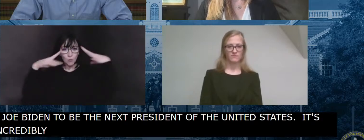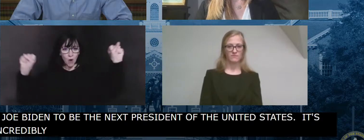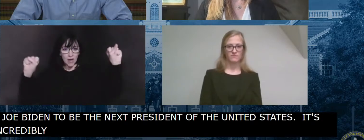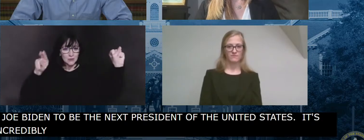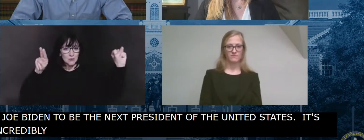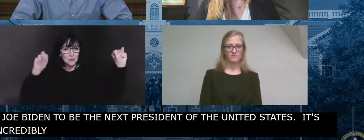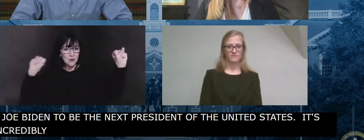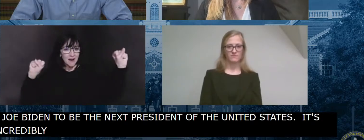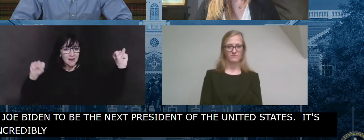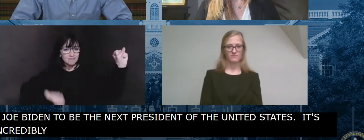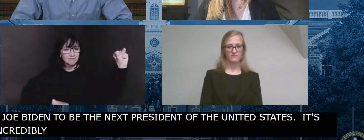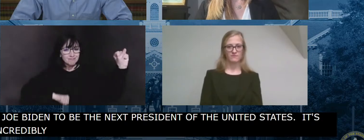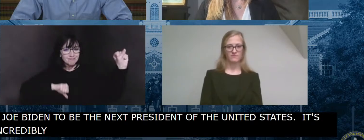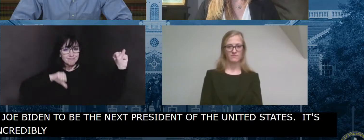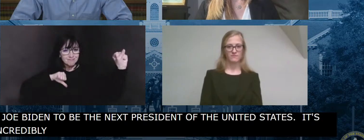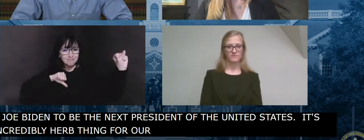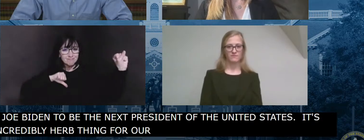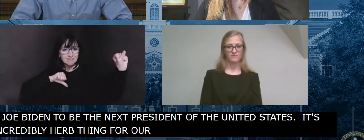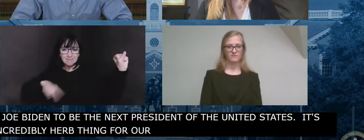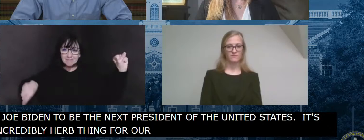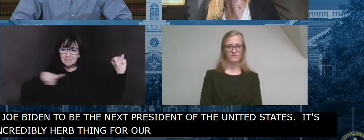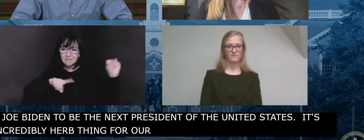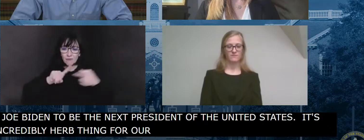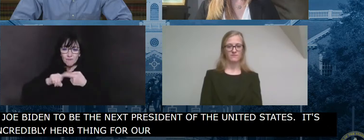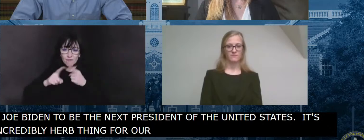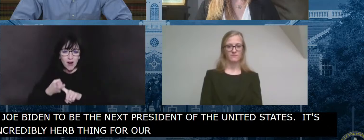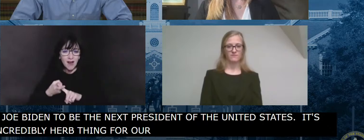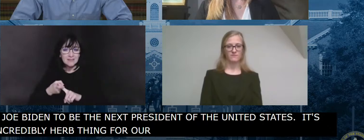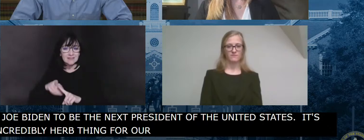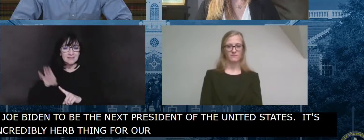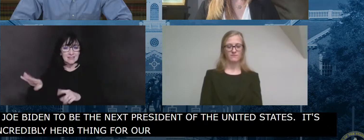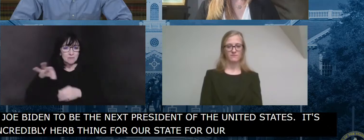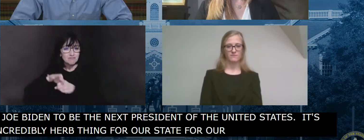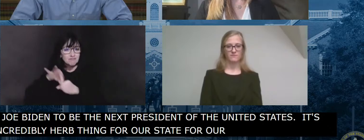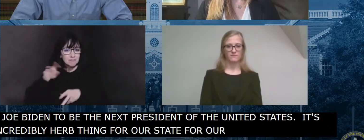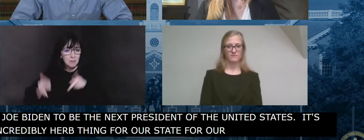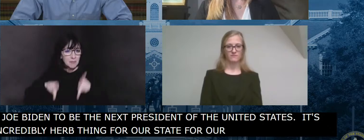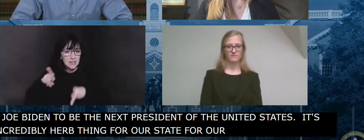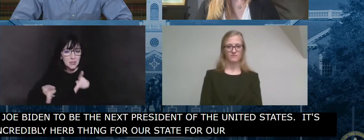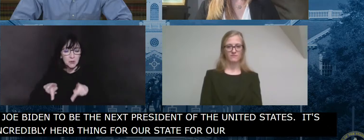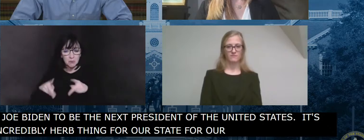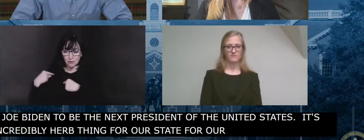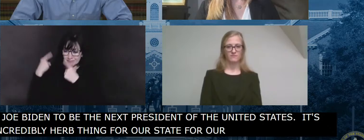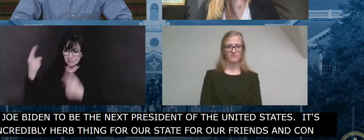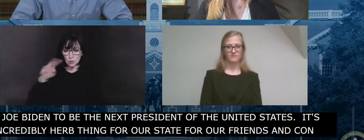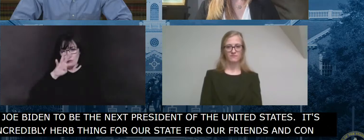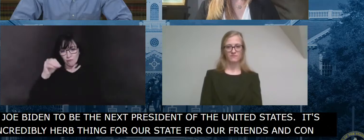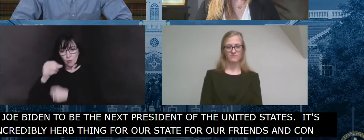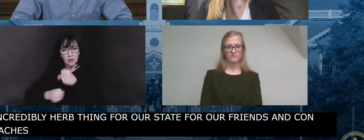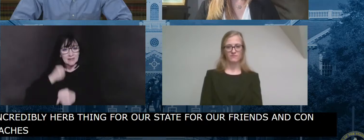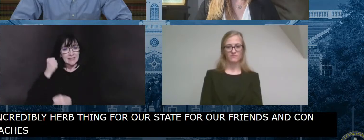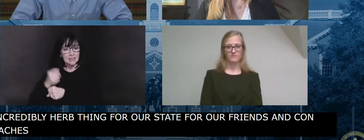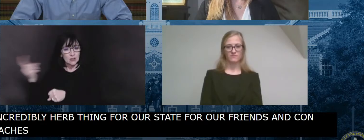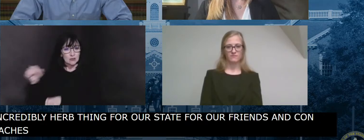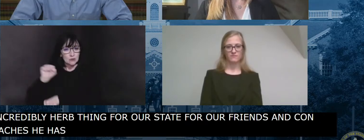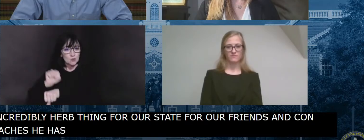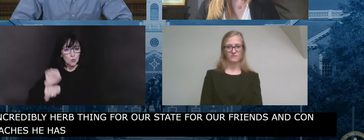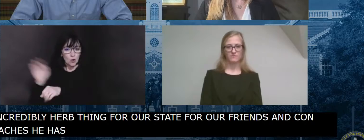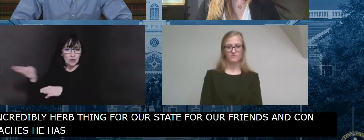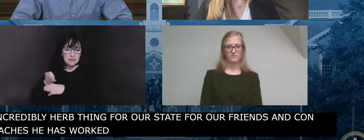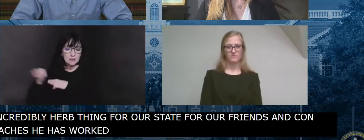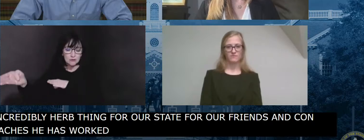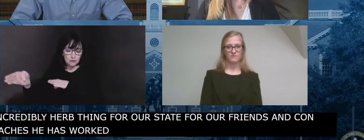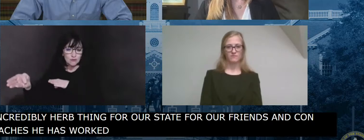friends and constituents that Joe has worked for over his 40-plus year career. It was a privilege for